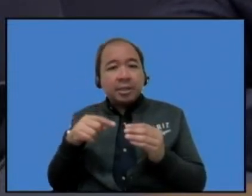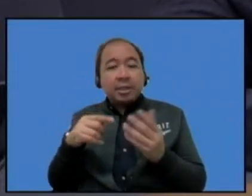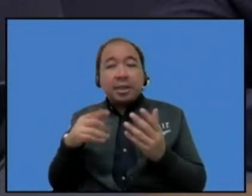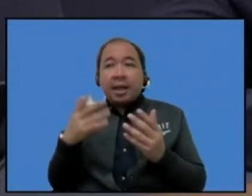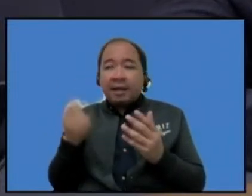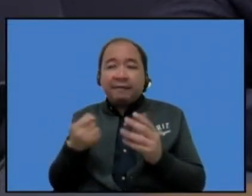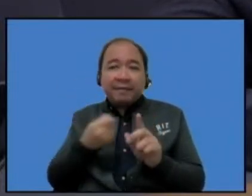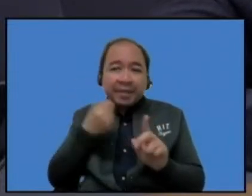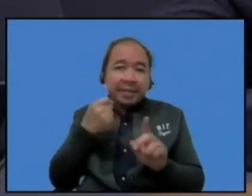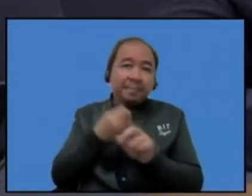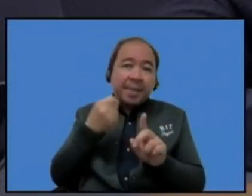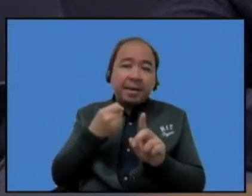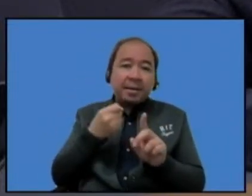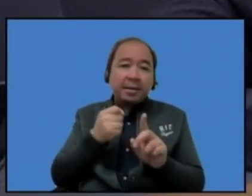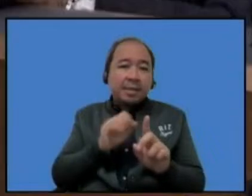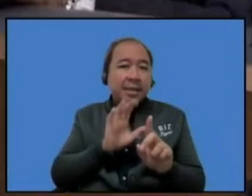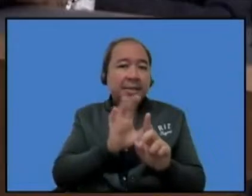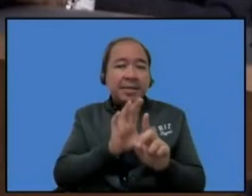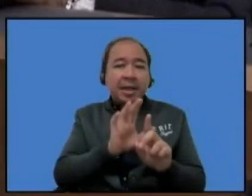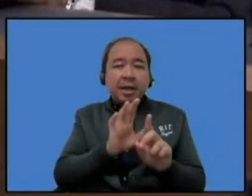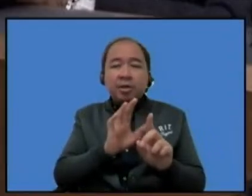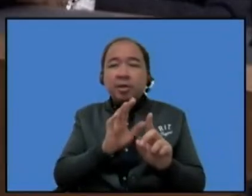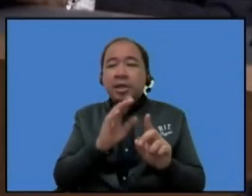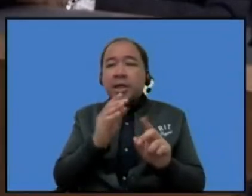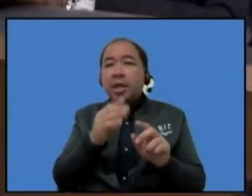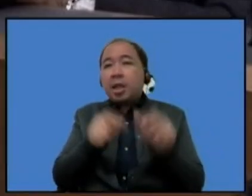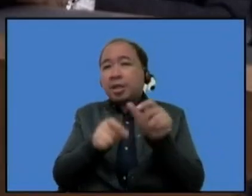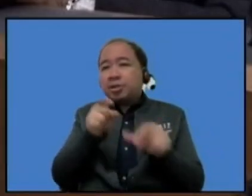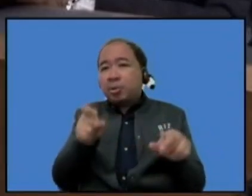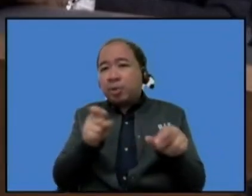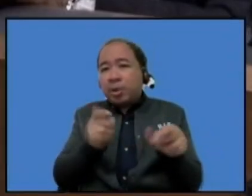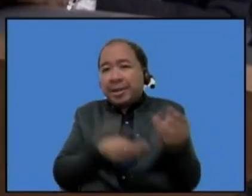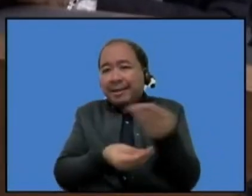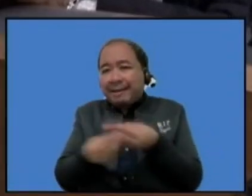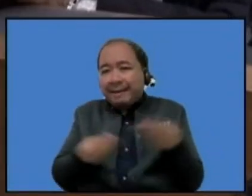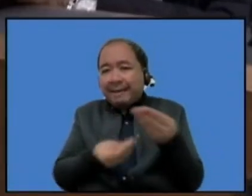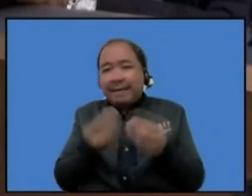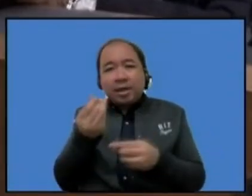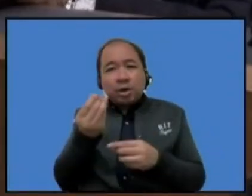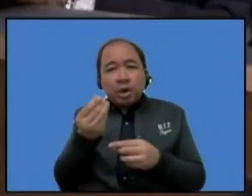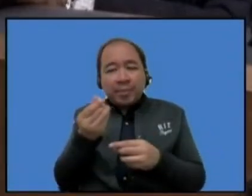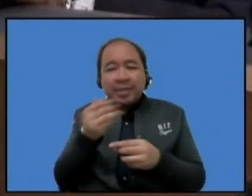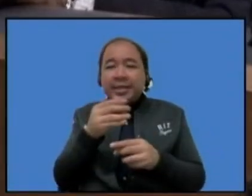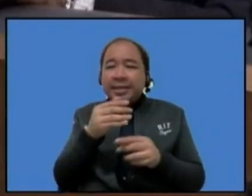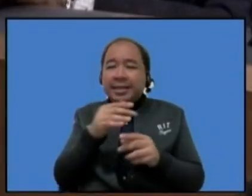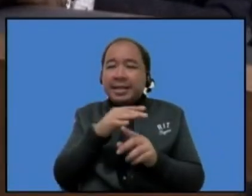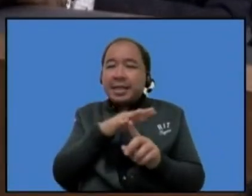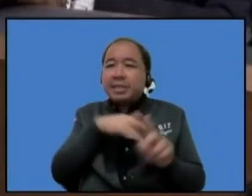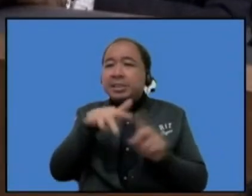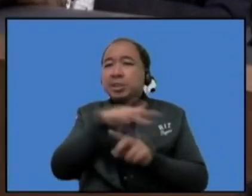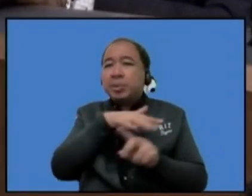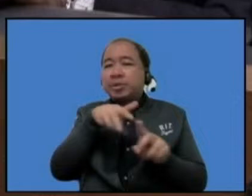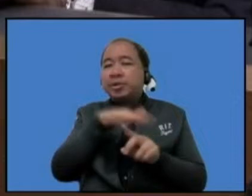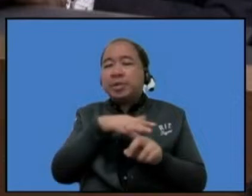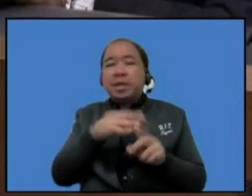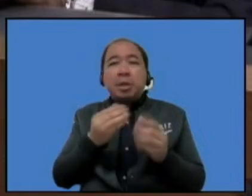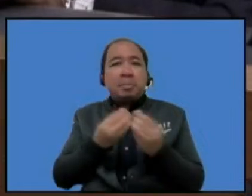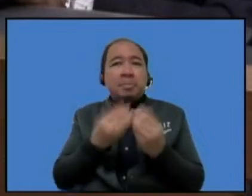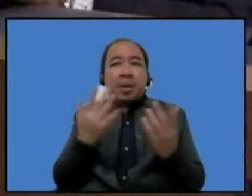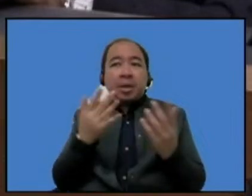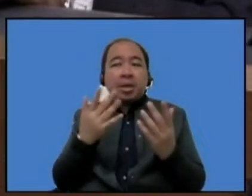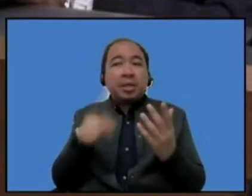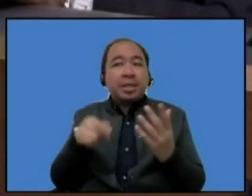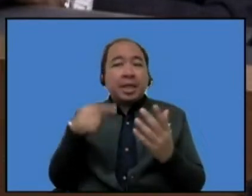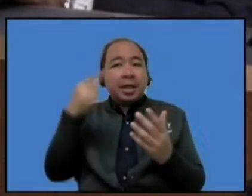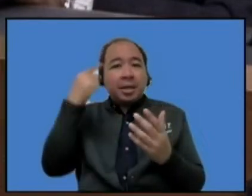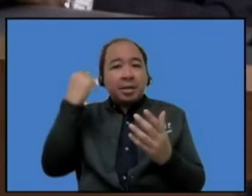impact on our country's socio-economic landscape. And in the face of this challenge, most of Azerbaijanis, particularly those who